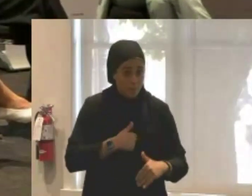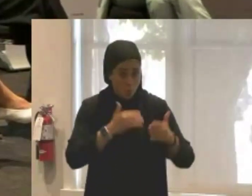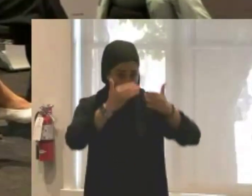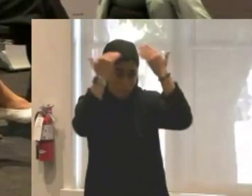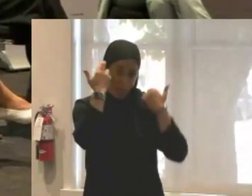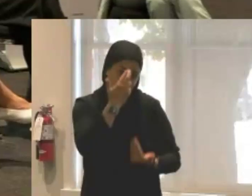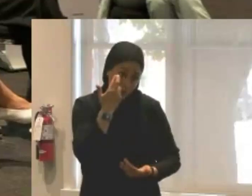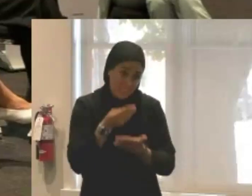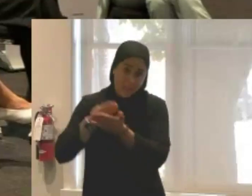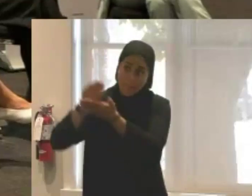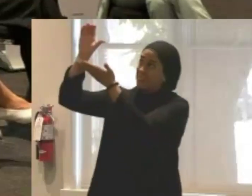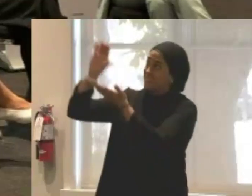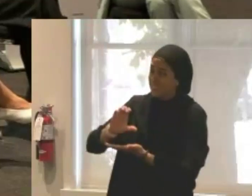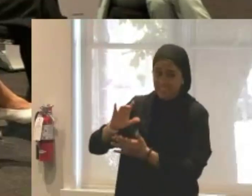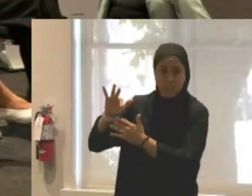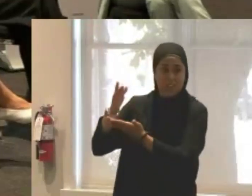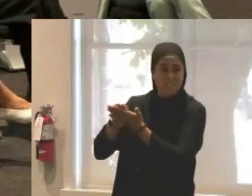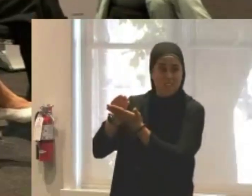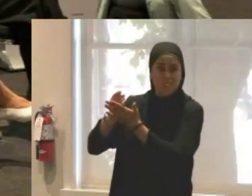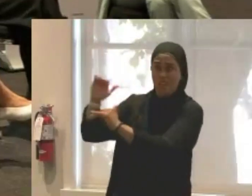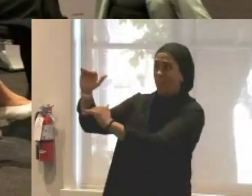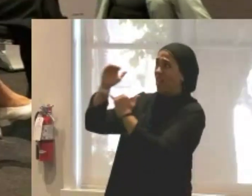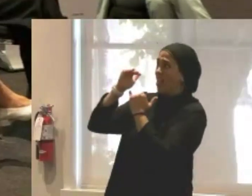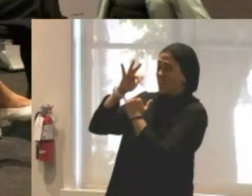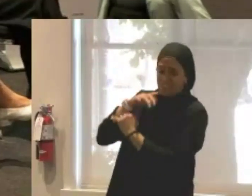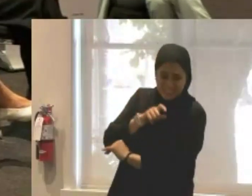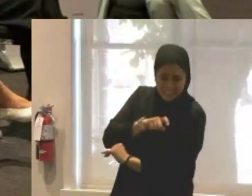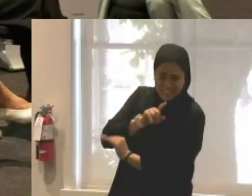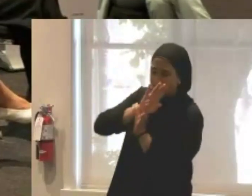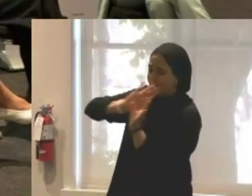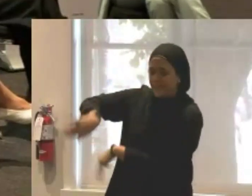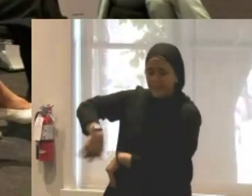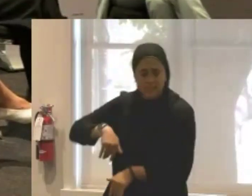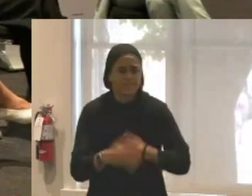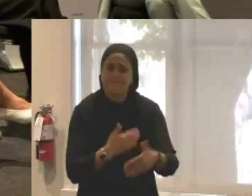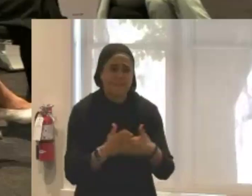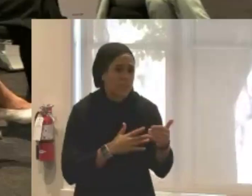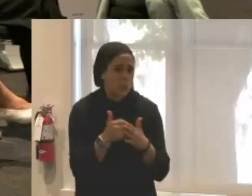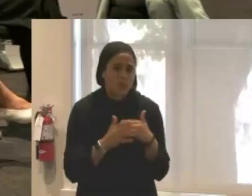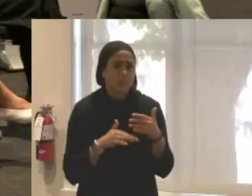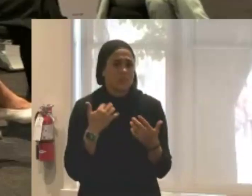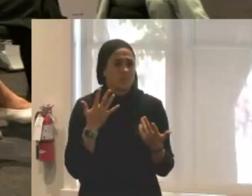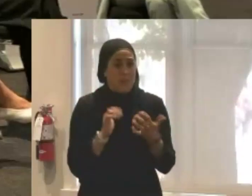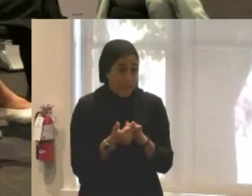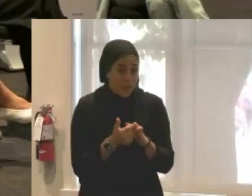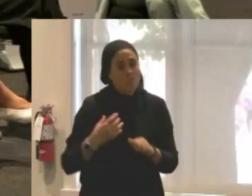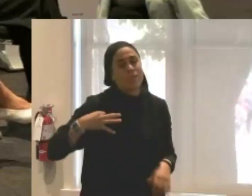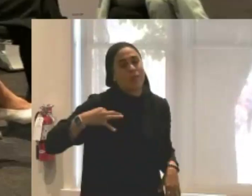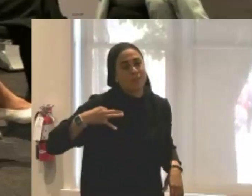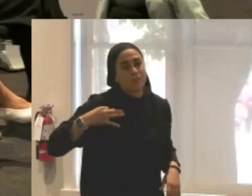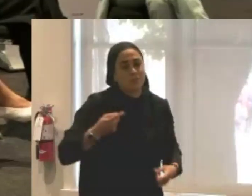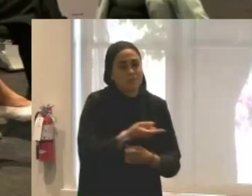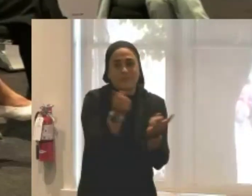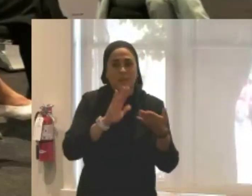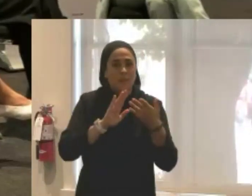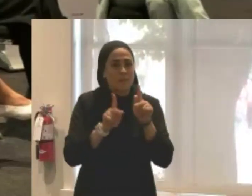and funding. We do it regardless. And it's a community response. Folks in the network come together, they volunteer their time, and this is how